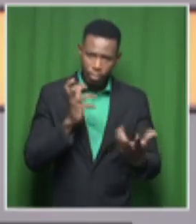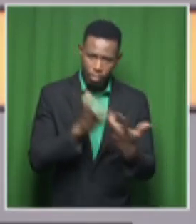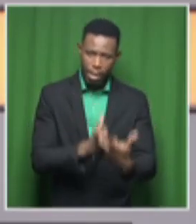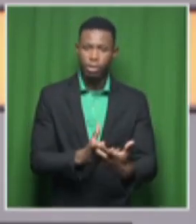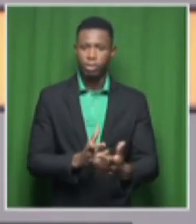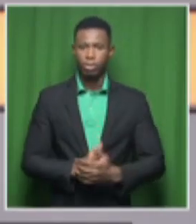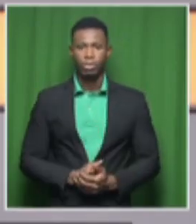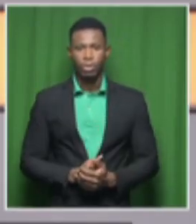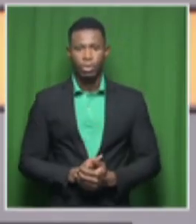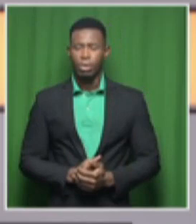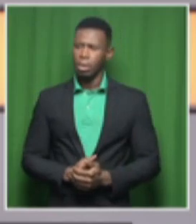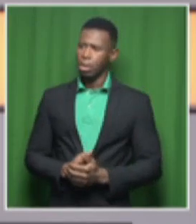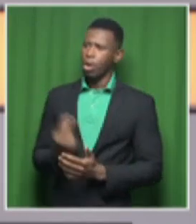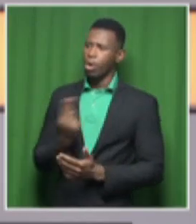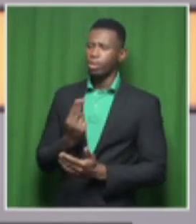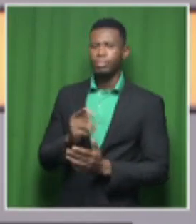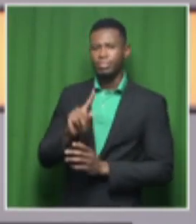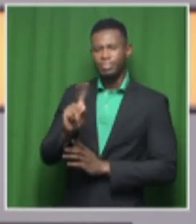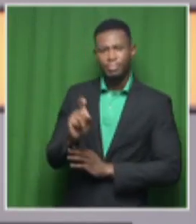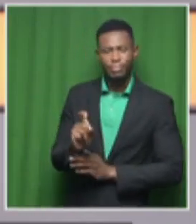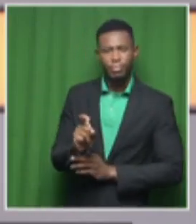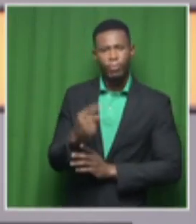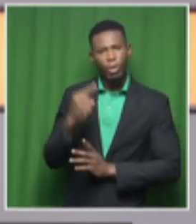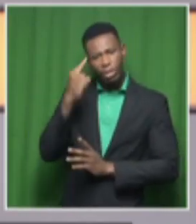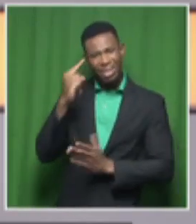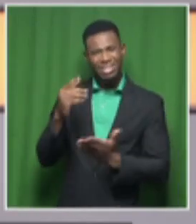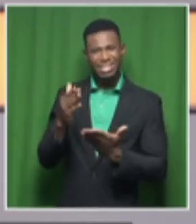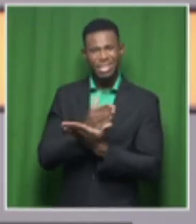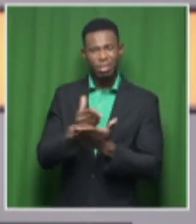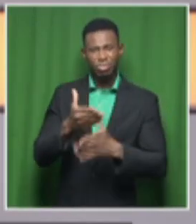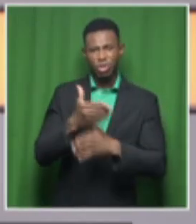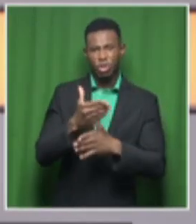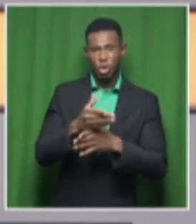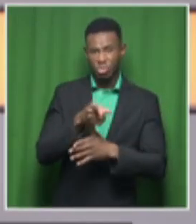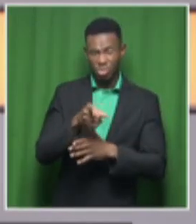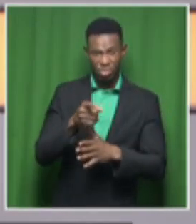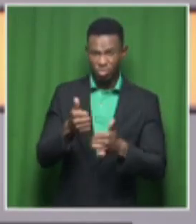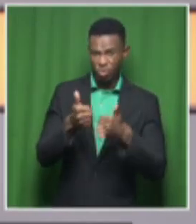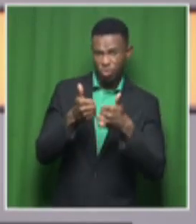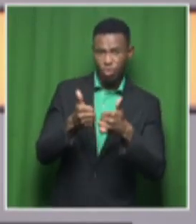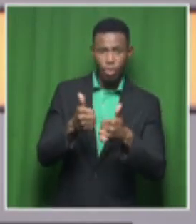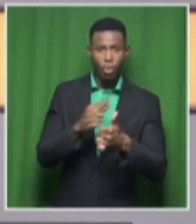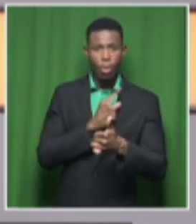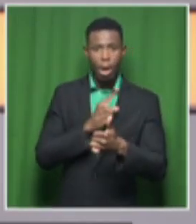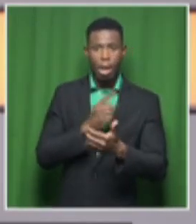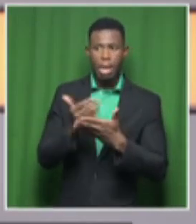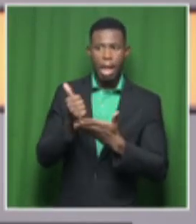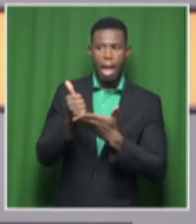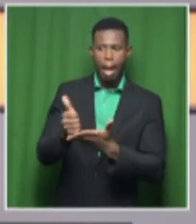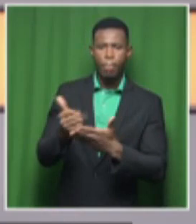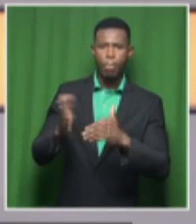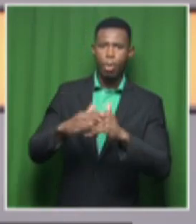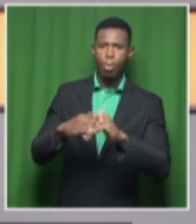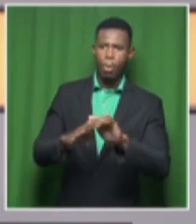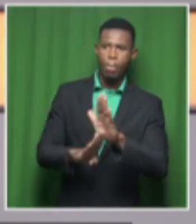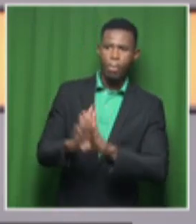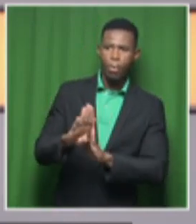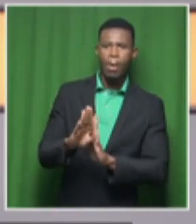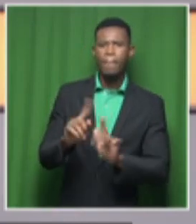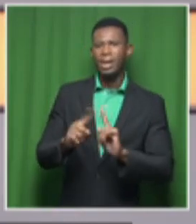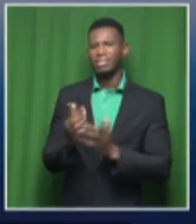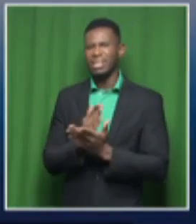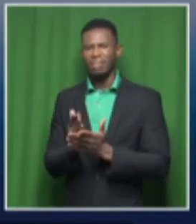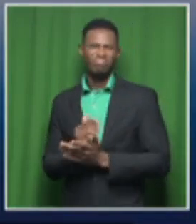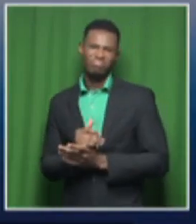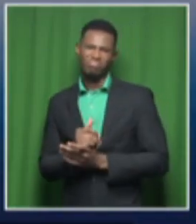you think some jobs are more conducive, in terms of becoming a highly effective employee than others? Why or why not?